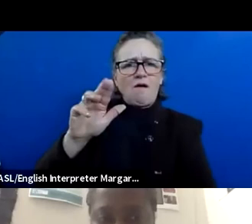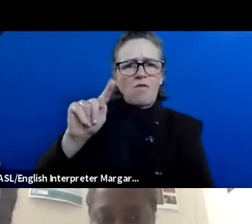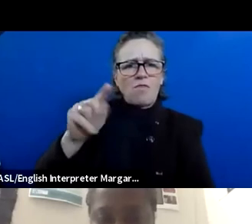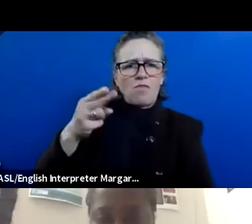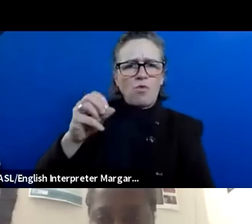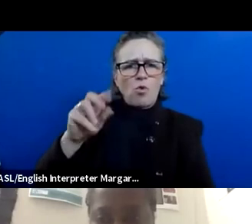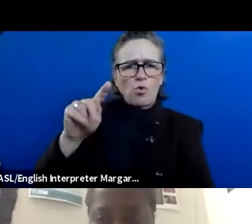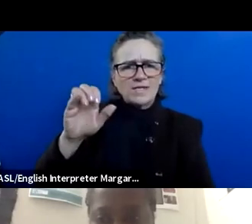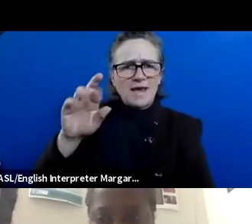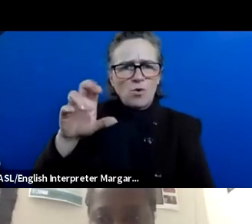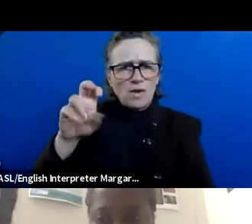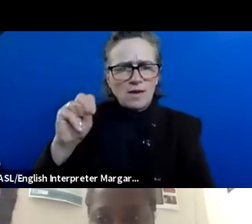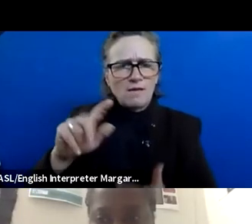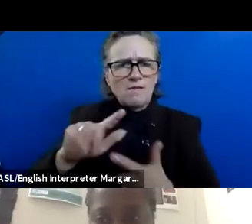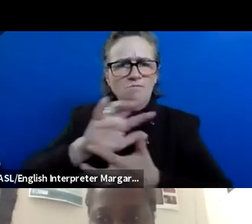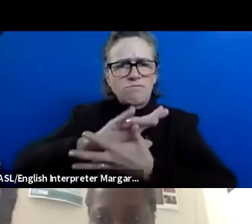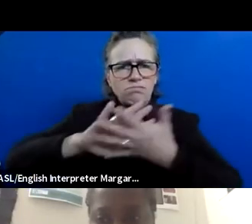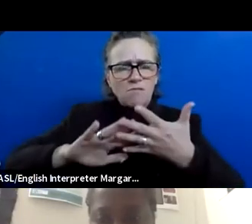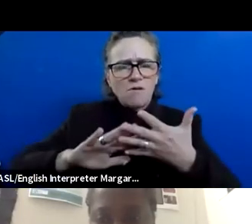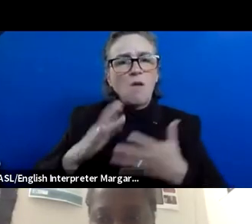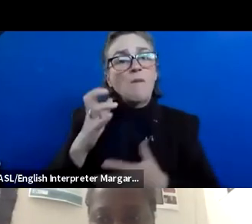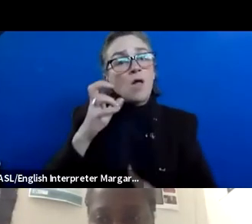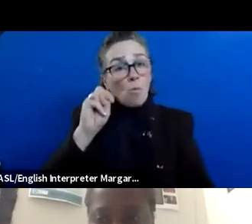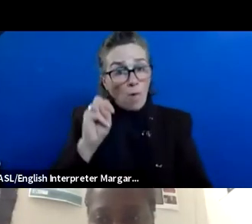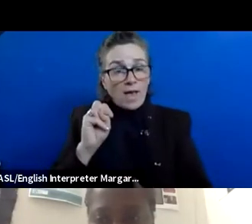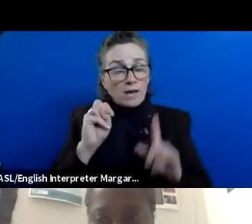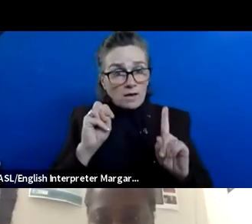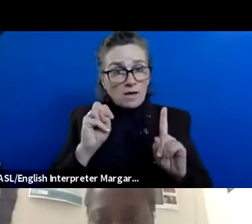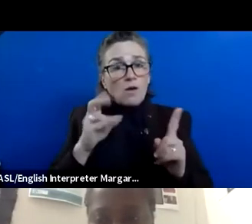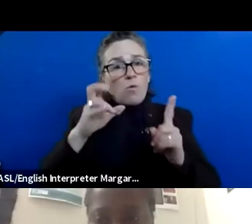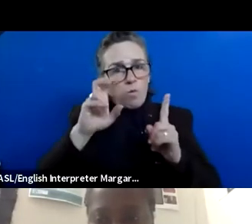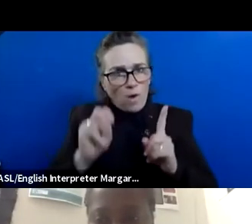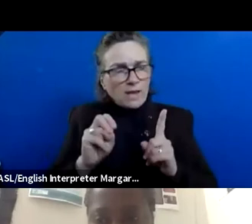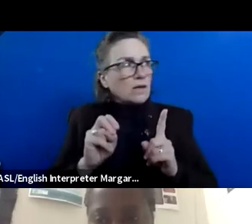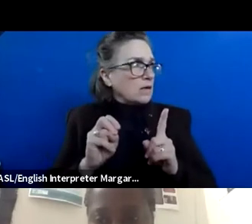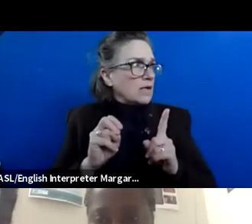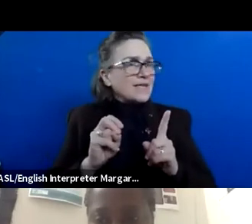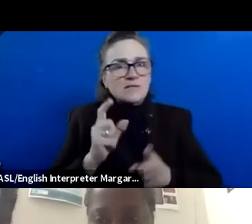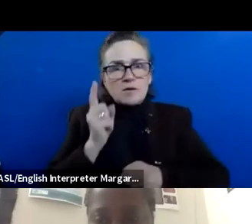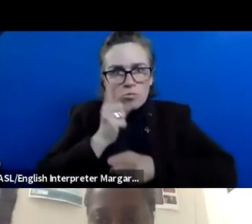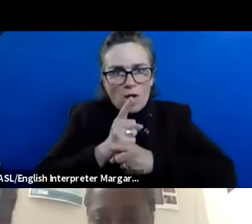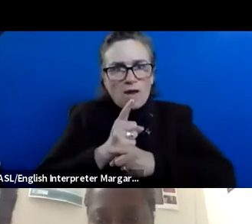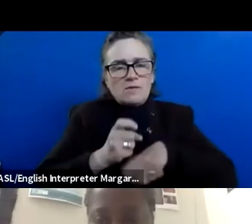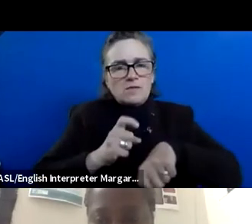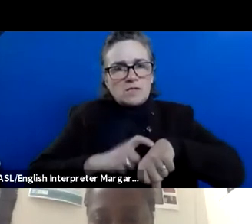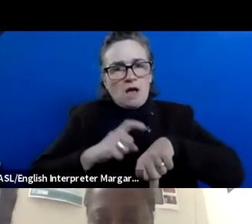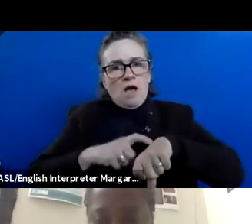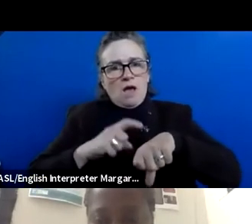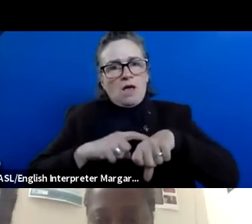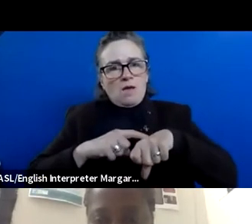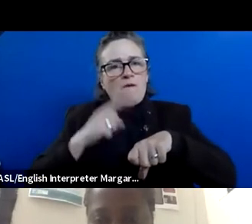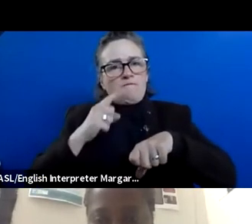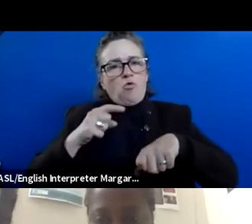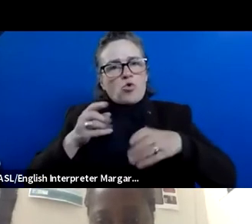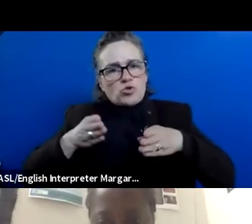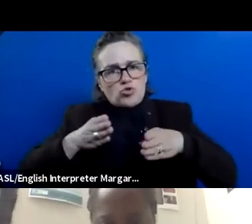street fighting into institutions? And when do we think we risk compromising too much? And Barbara